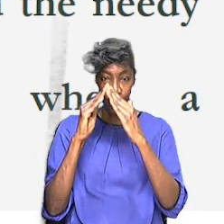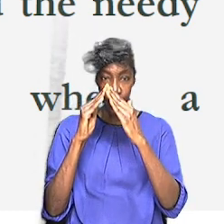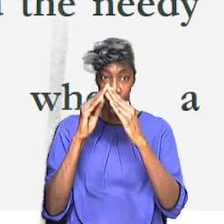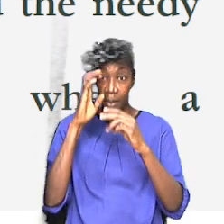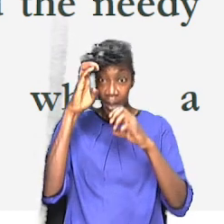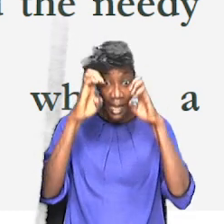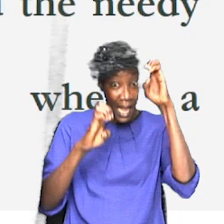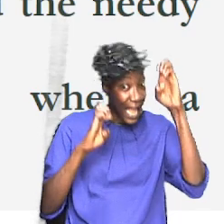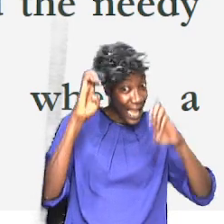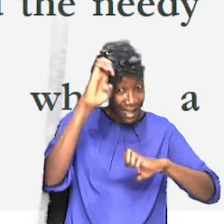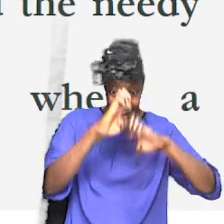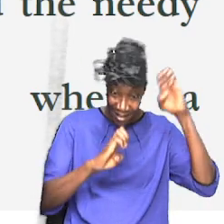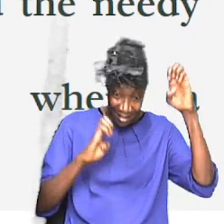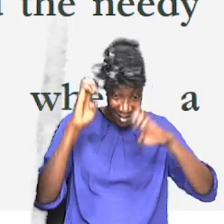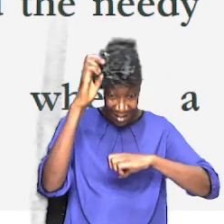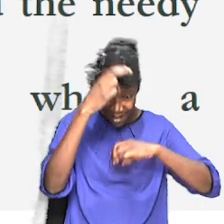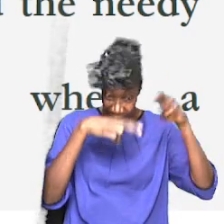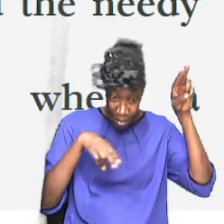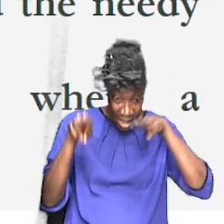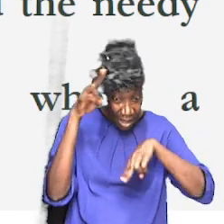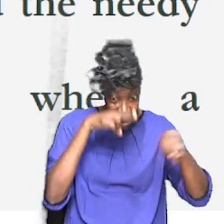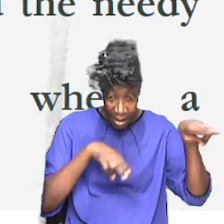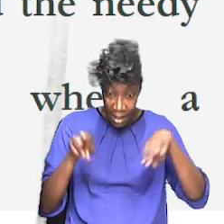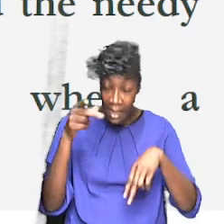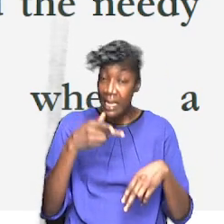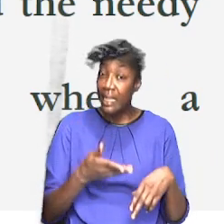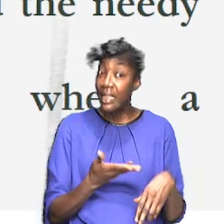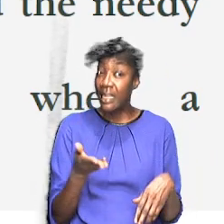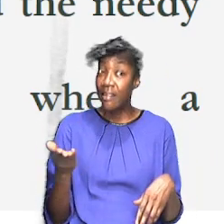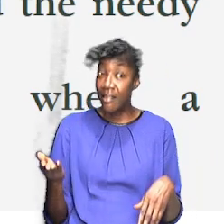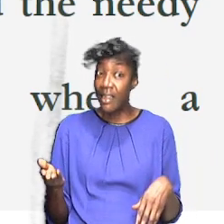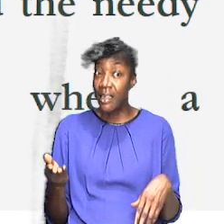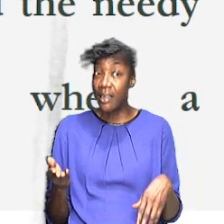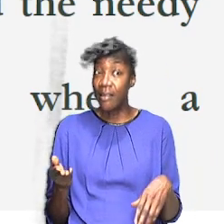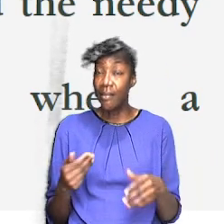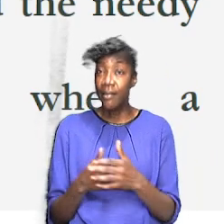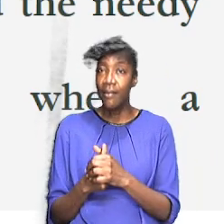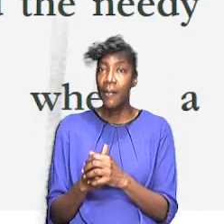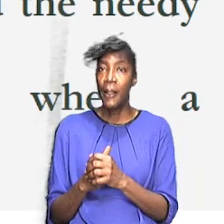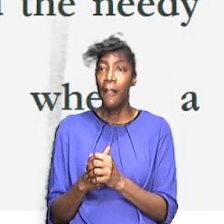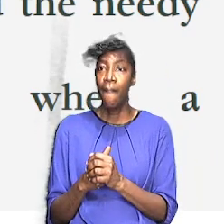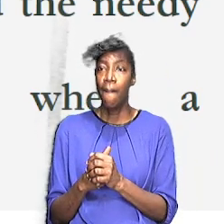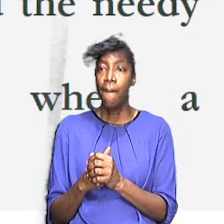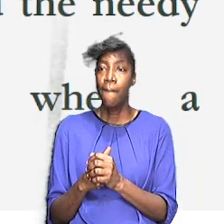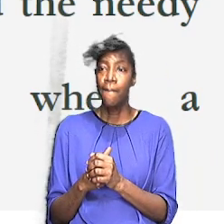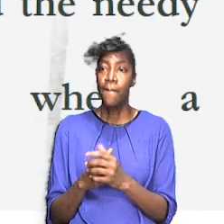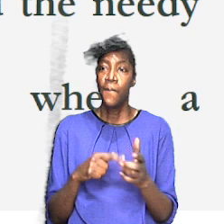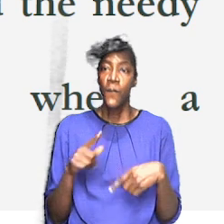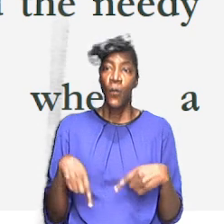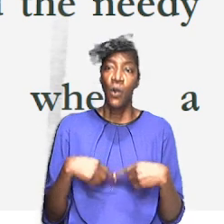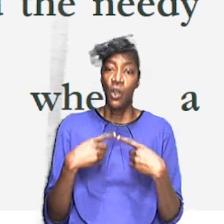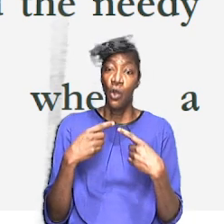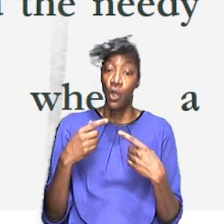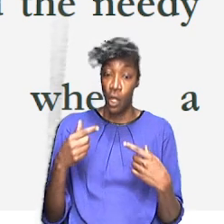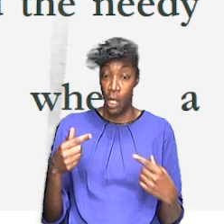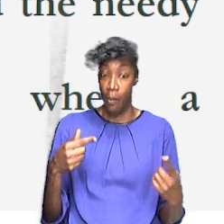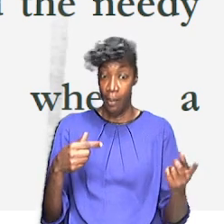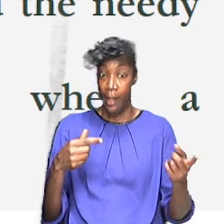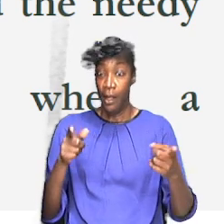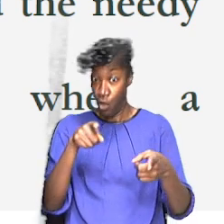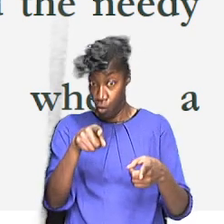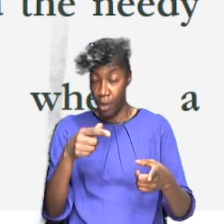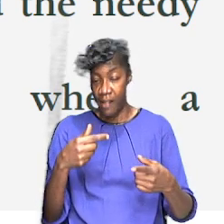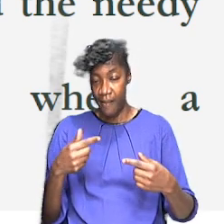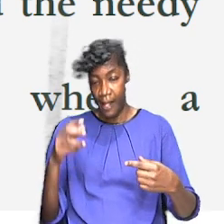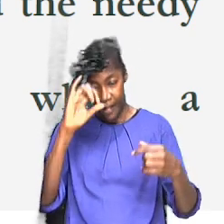things because I want us to get the picture of what was taking place in the first century. Normally, when somebody invite me to dinner,